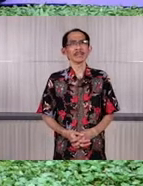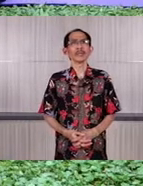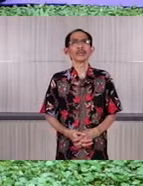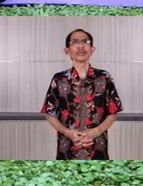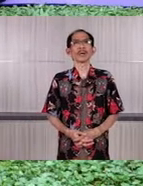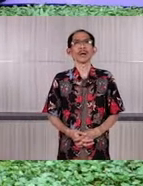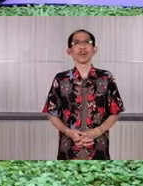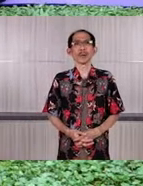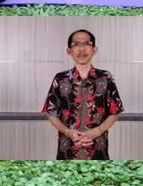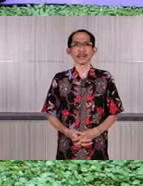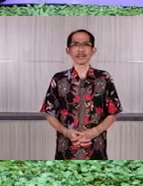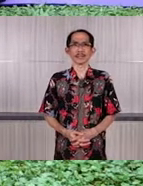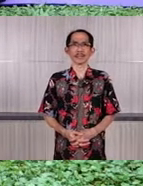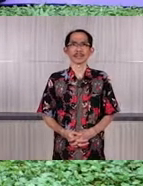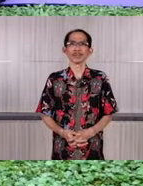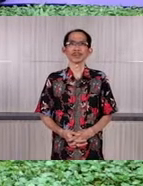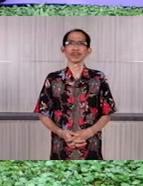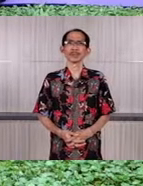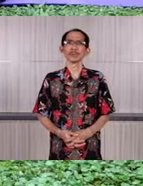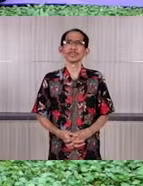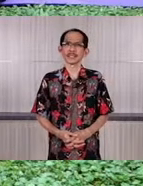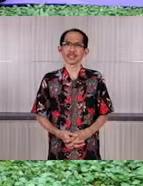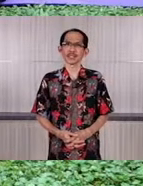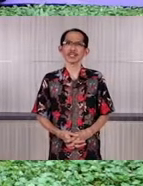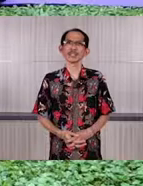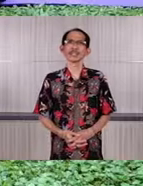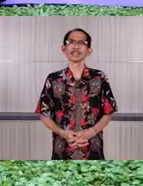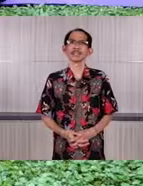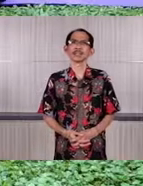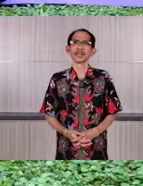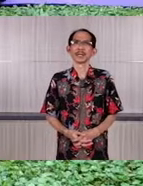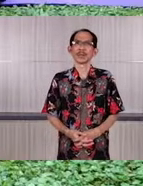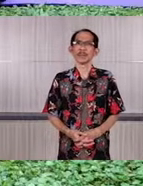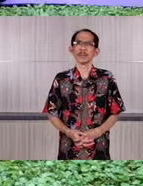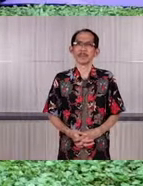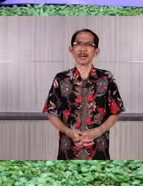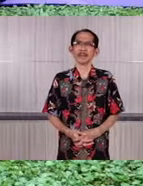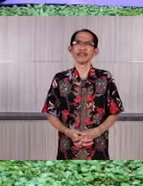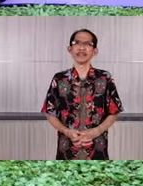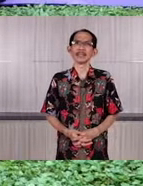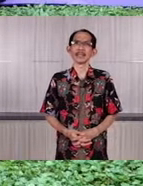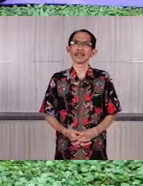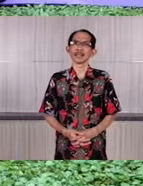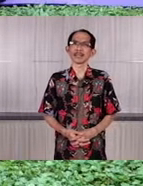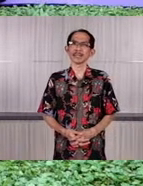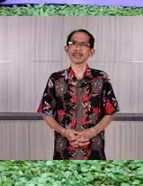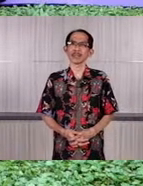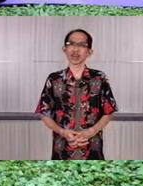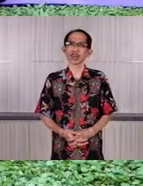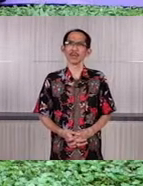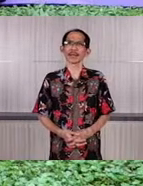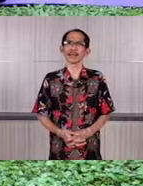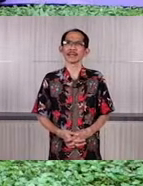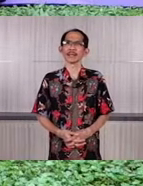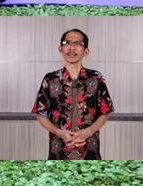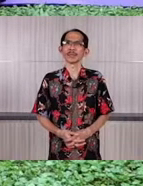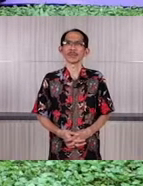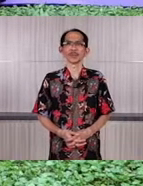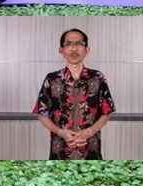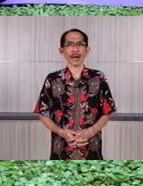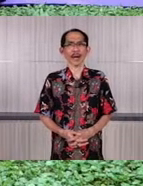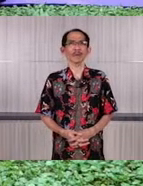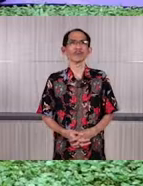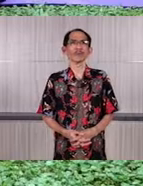Bring your awareness to the sensation when the body is in contact